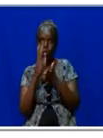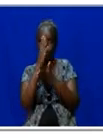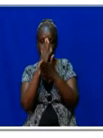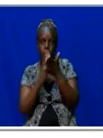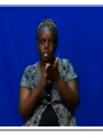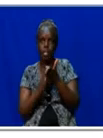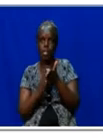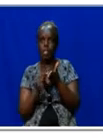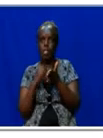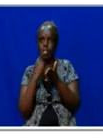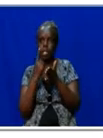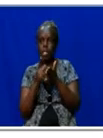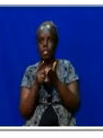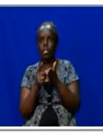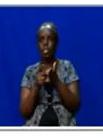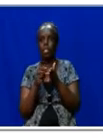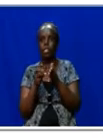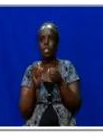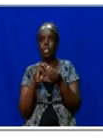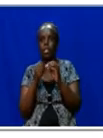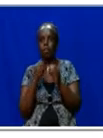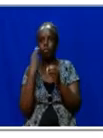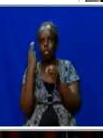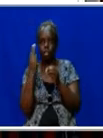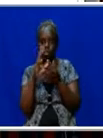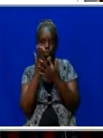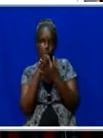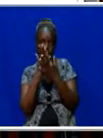the two middle values.